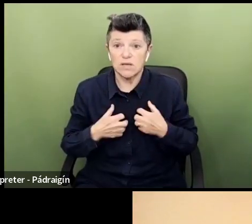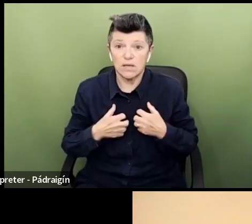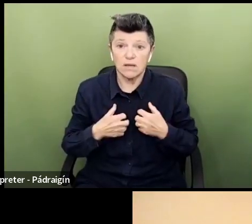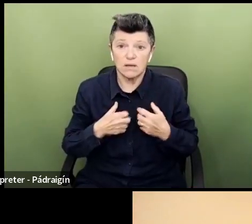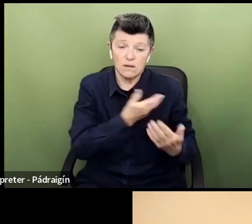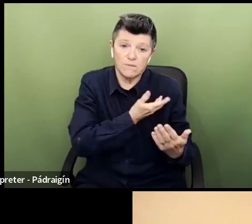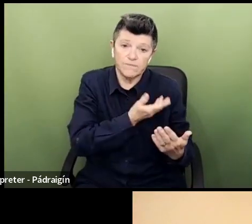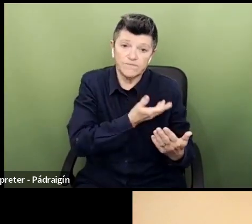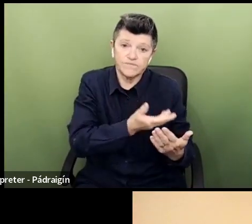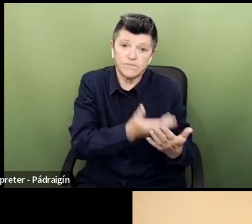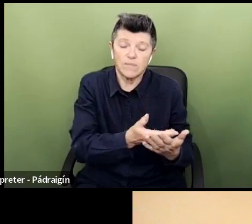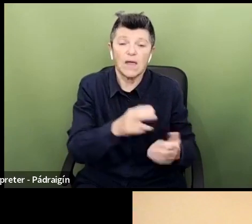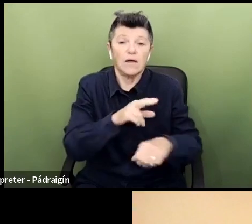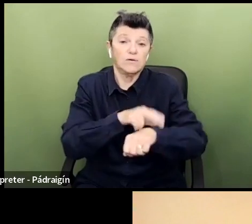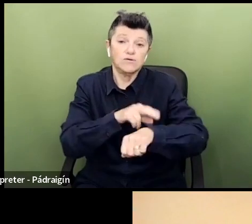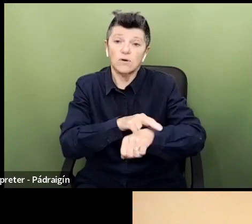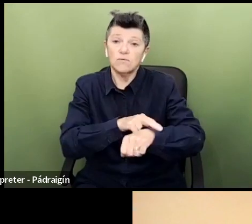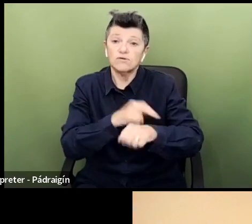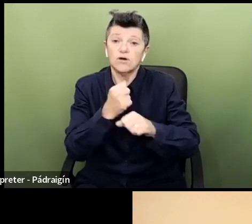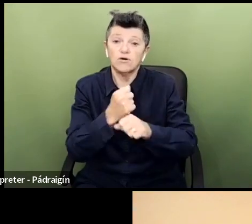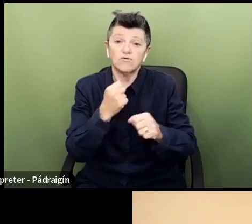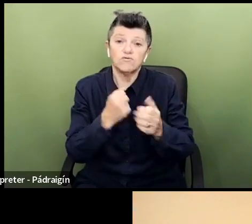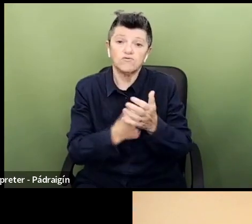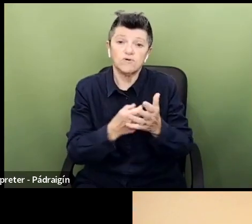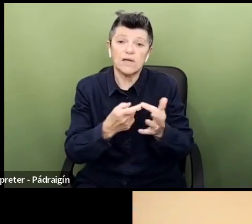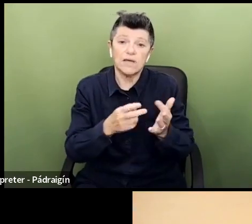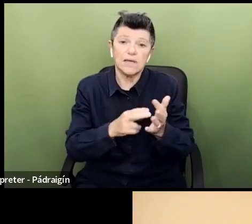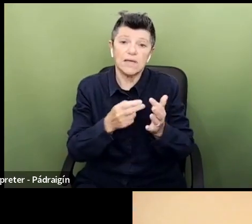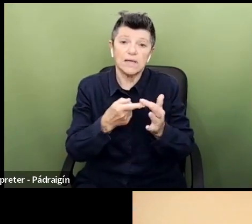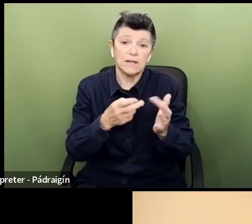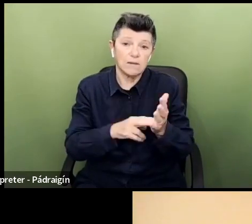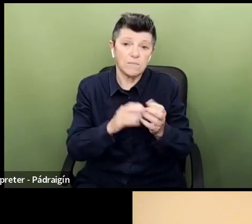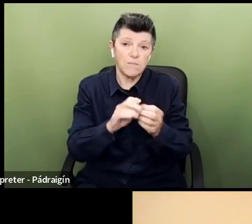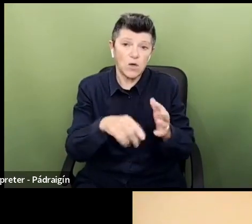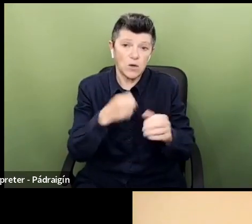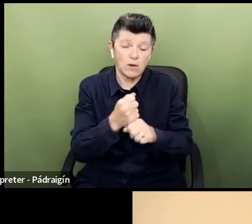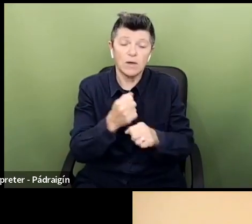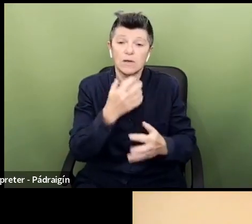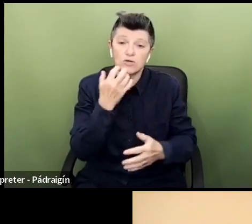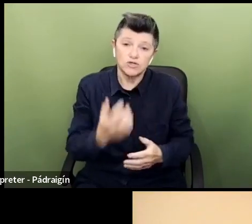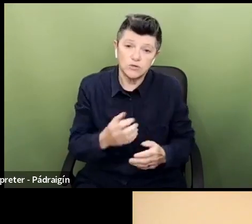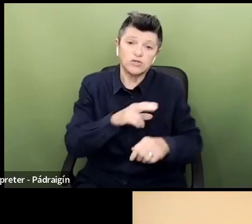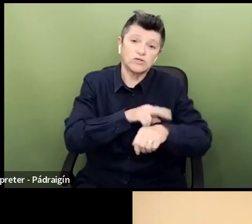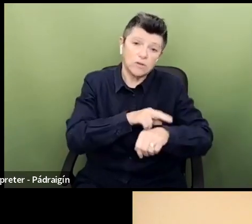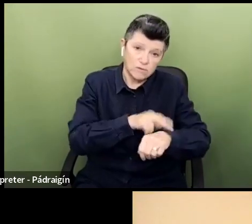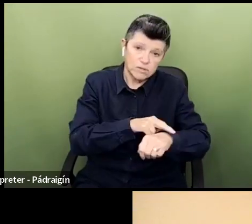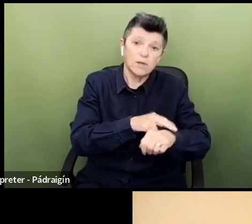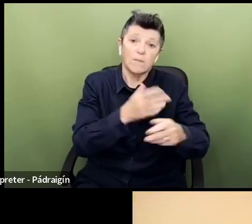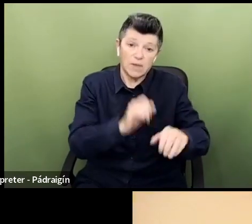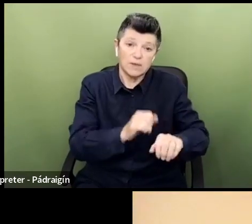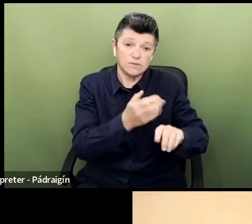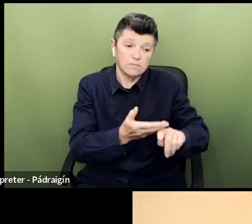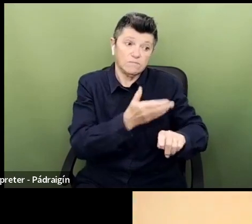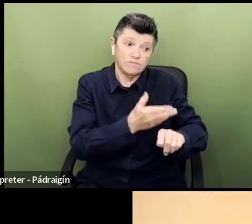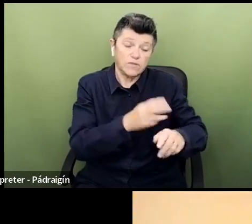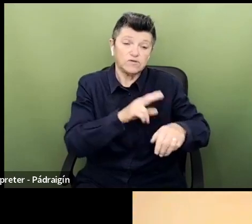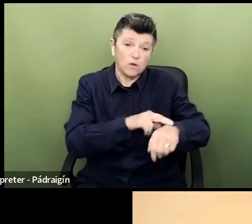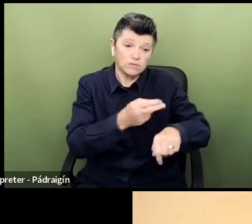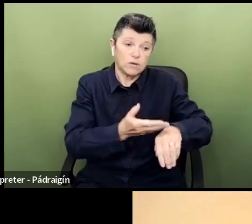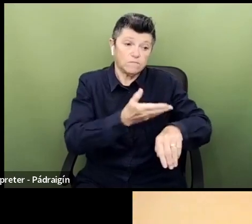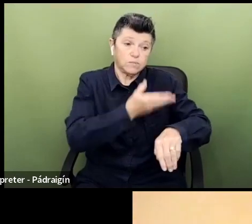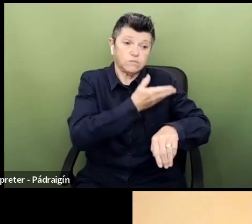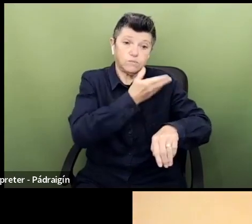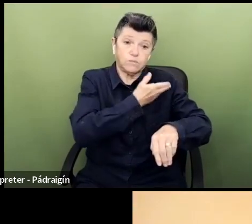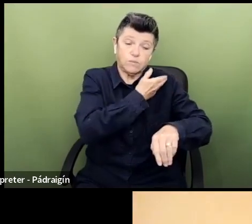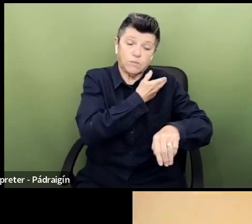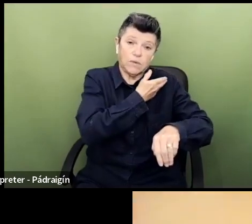Dr. Greenberg, who was the Jewish doctor who came from a dynasty of Jewish doctors before the revolution. They continued